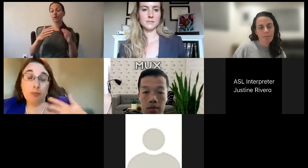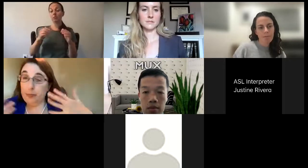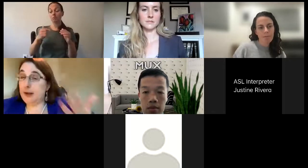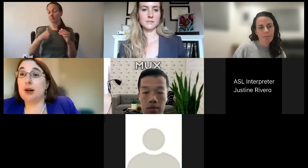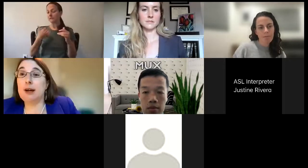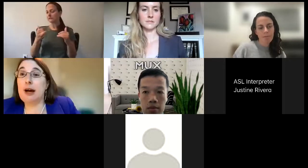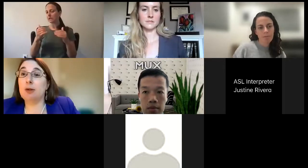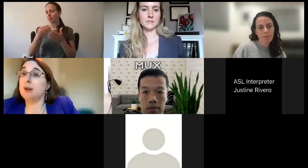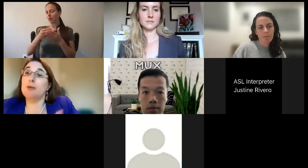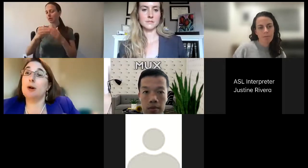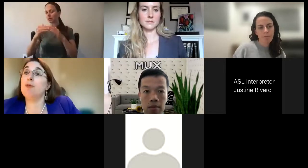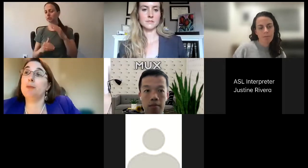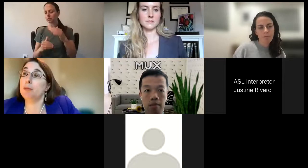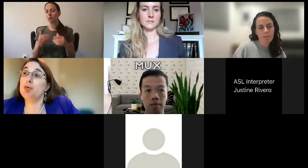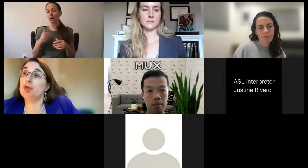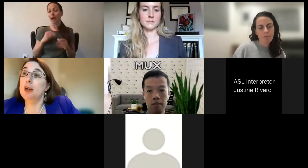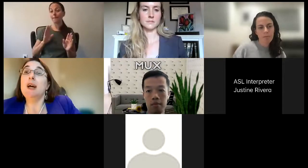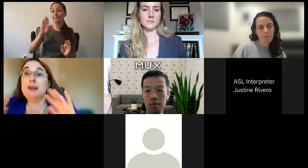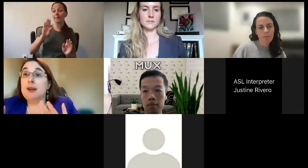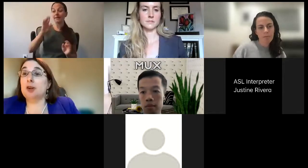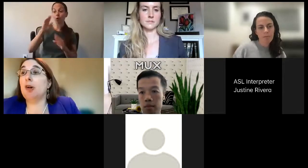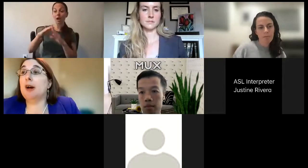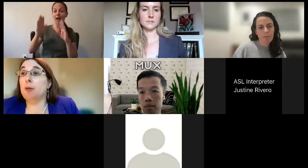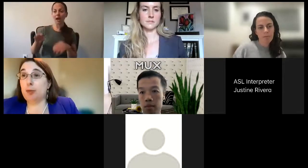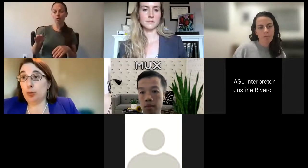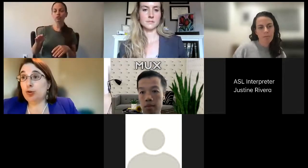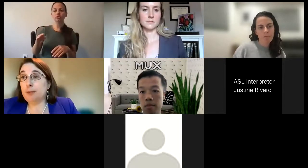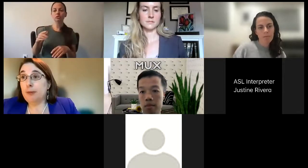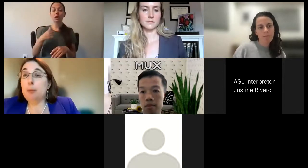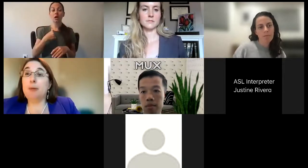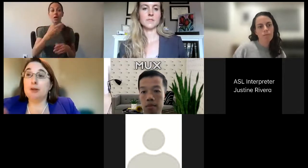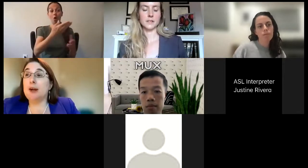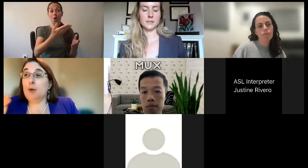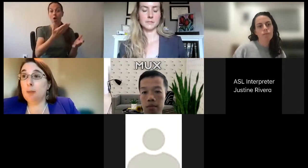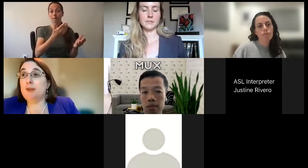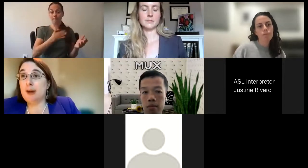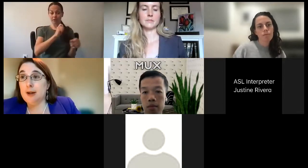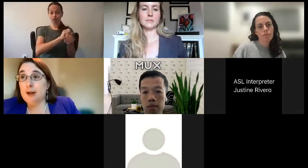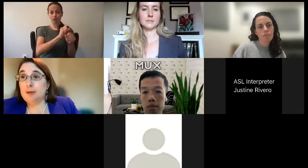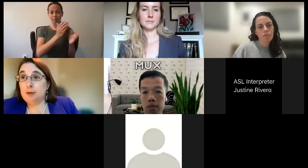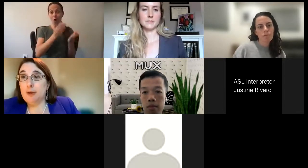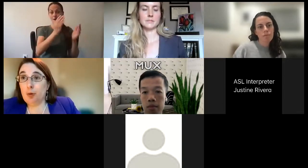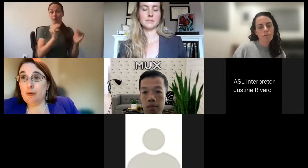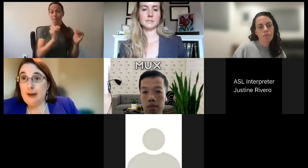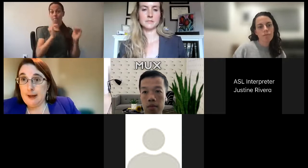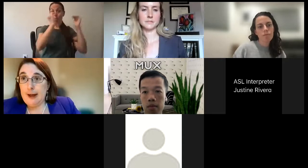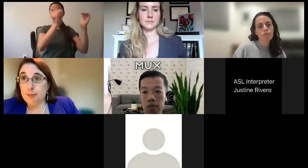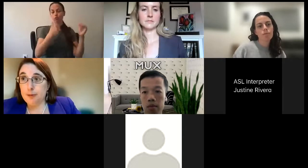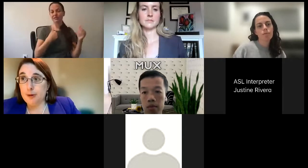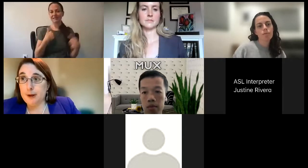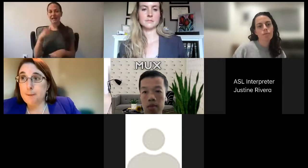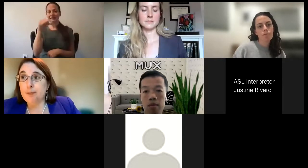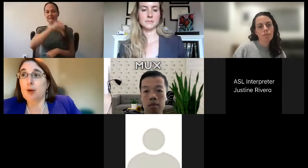was bidding on a house, I was up for promotion, and I declined the promotion because I didn't want my salary to be over that